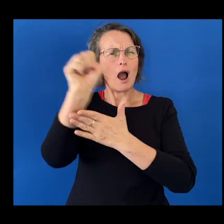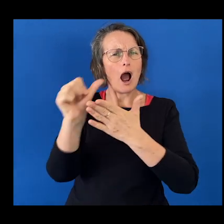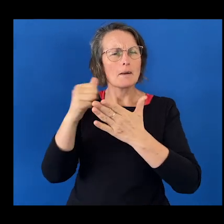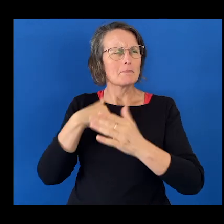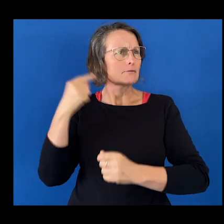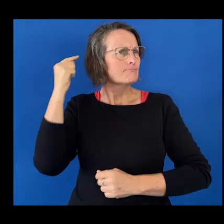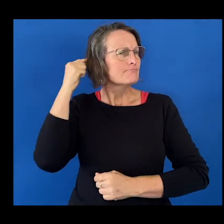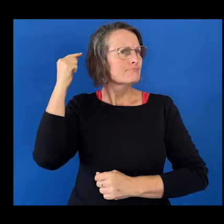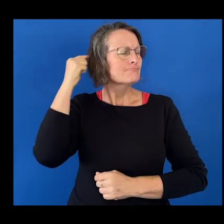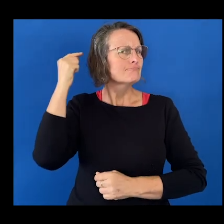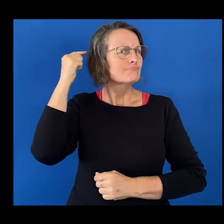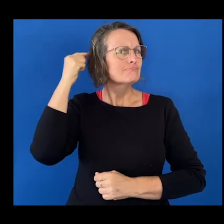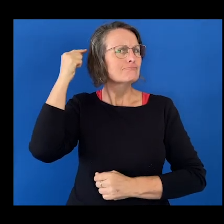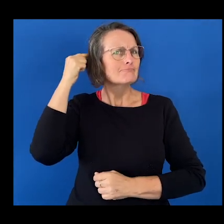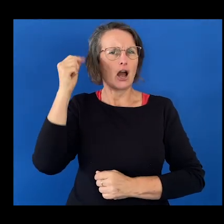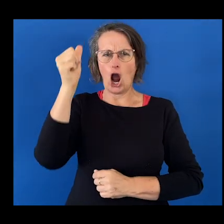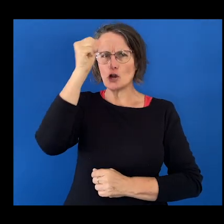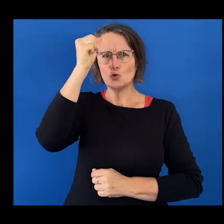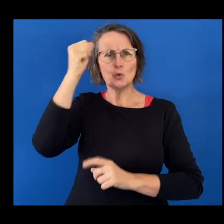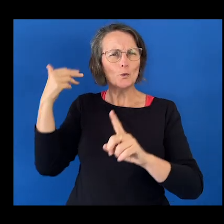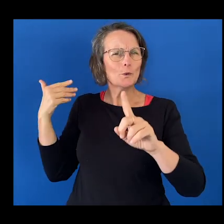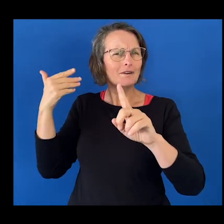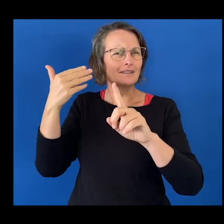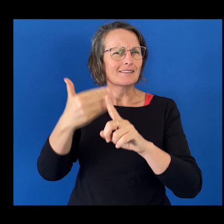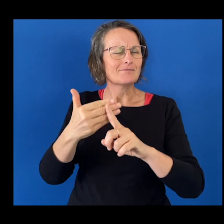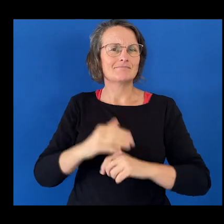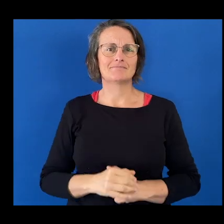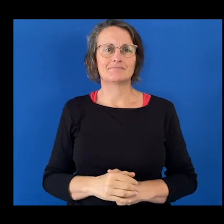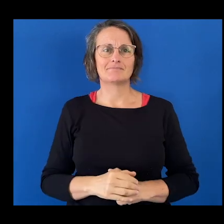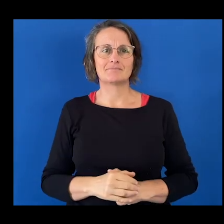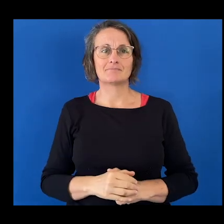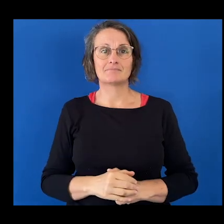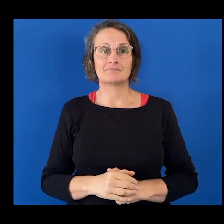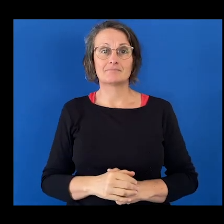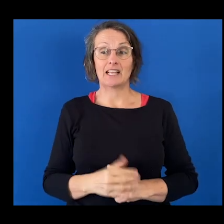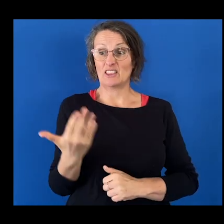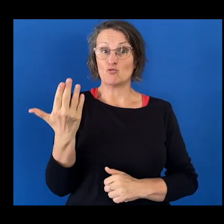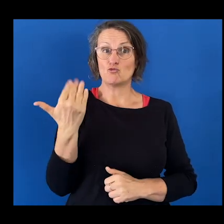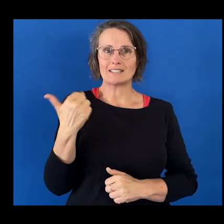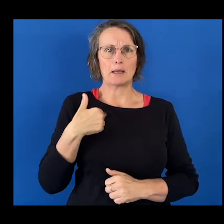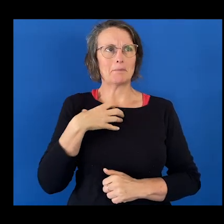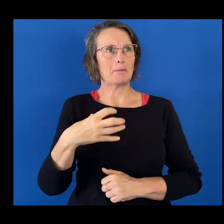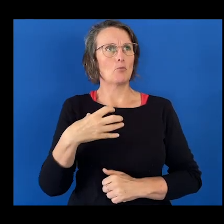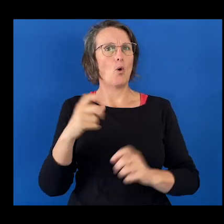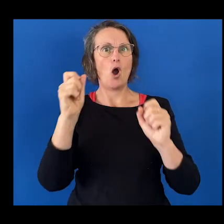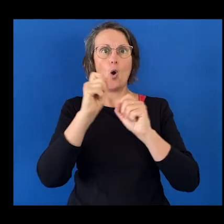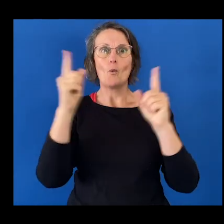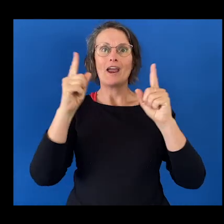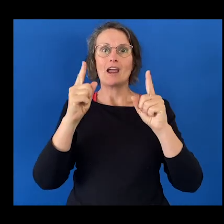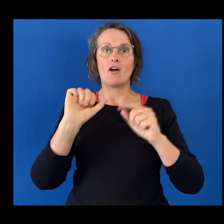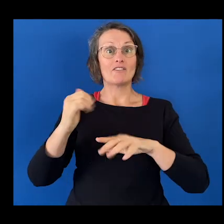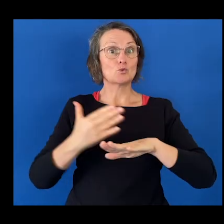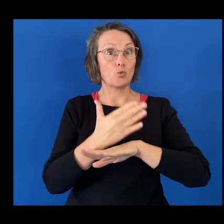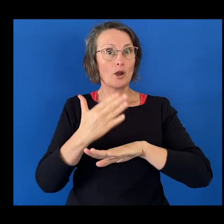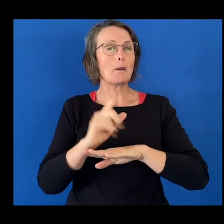background and coming to the foreground every now and then. I first became aware of his work when I was at